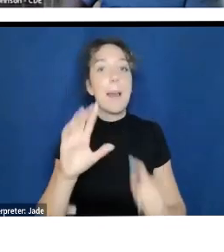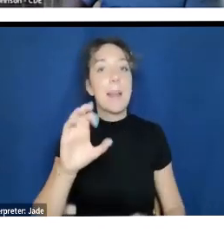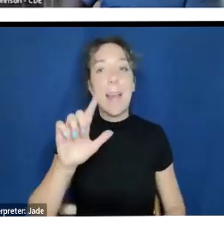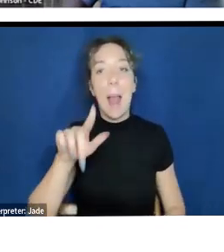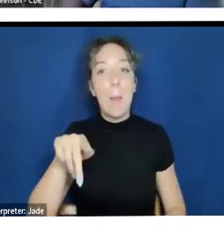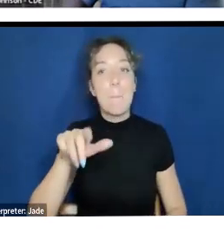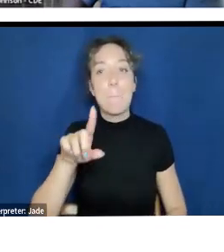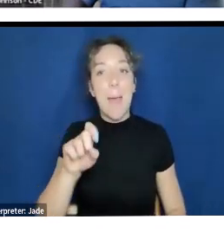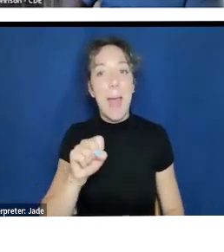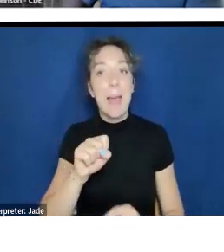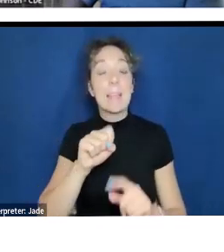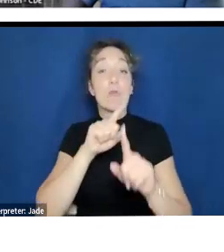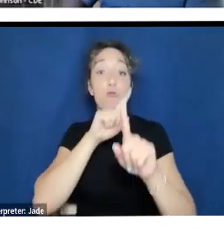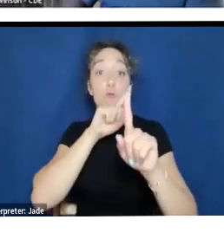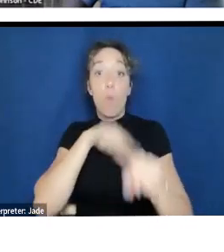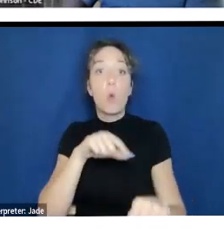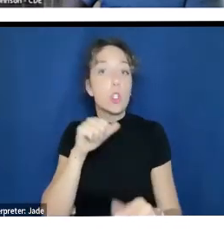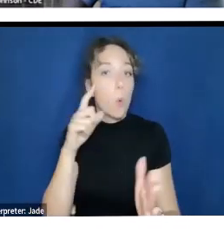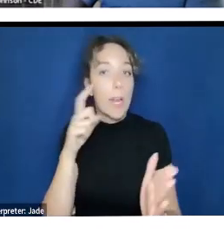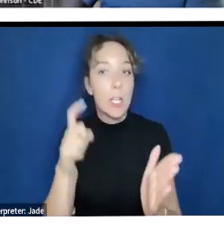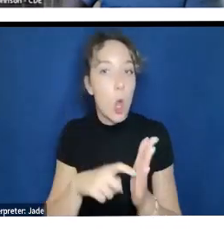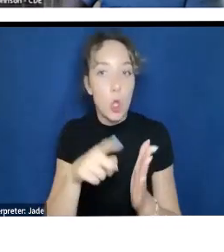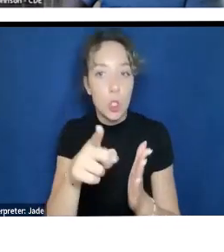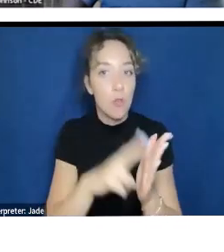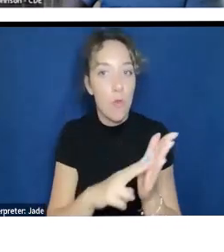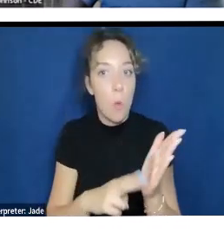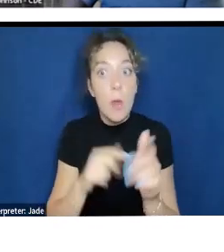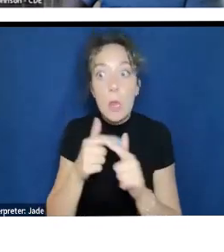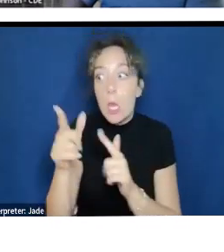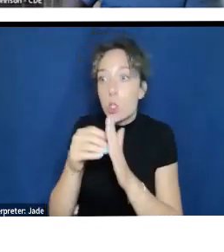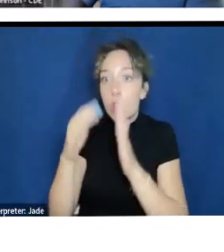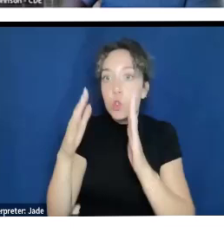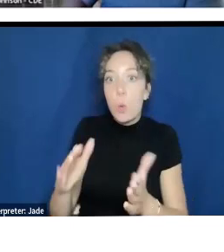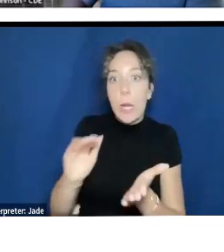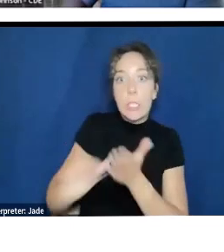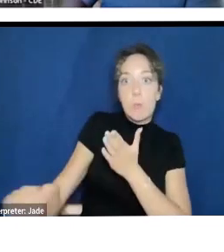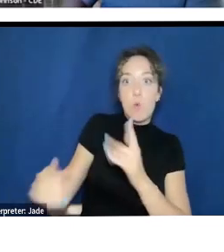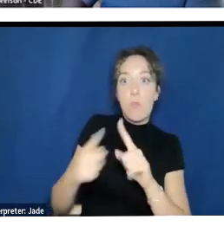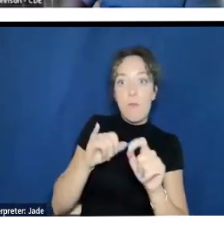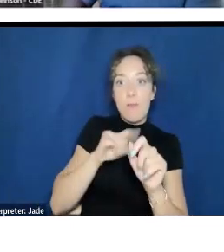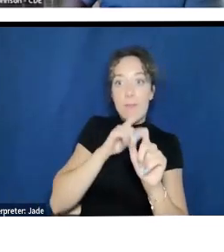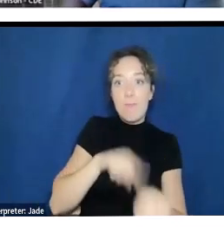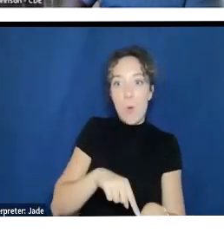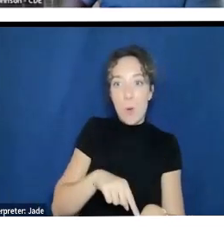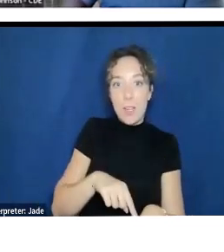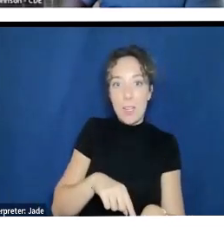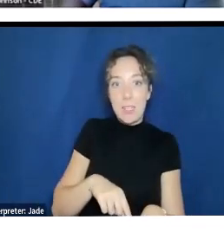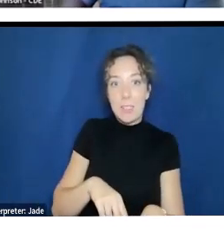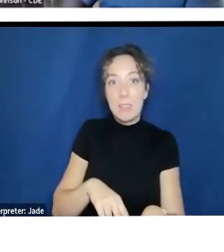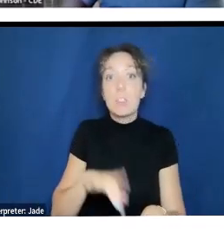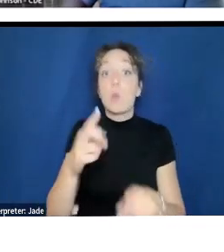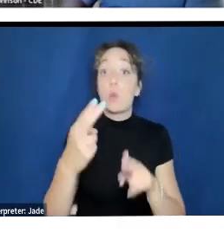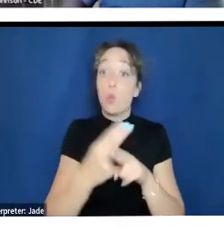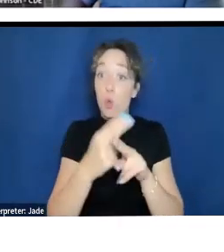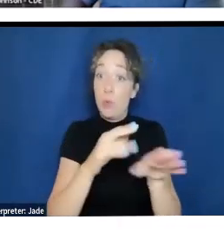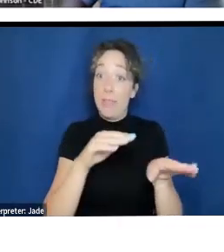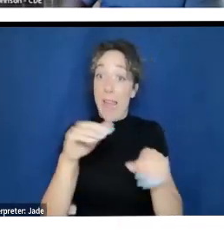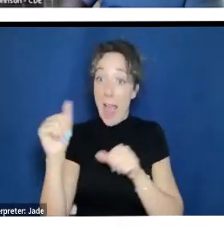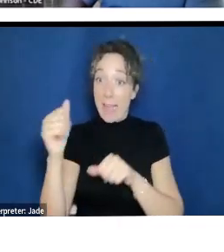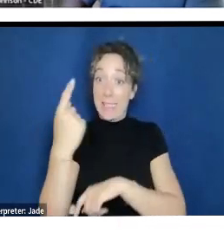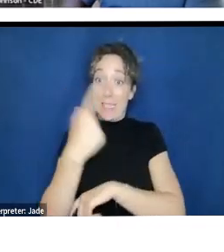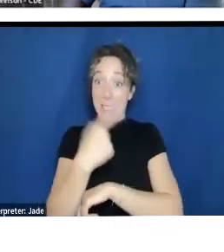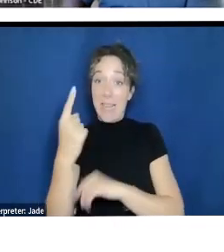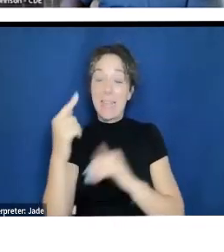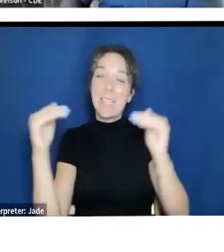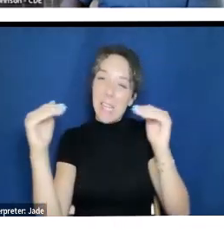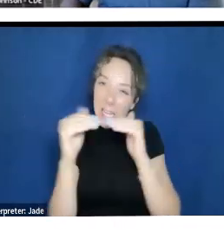acknowledge the enrollment, and the students end up being excluded from the reports. Using an exit date equal